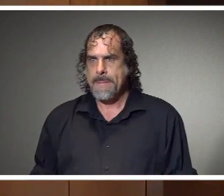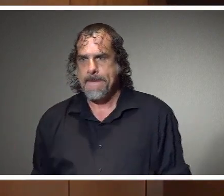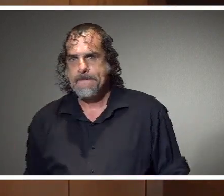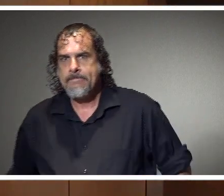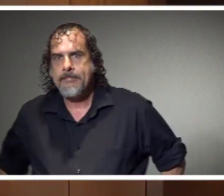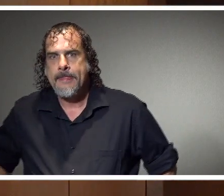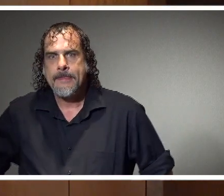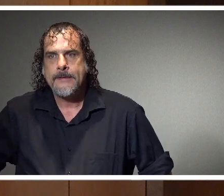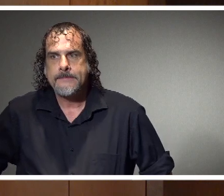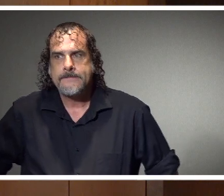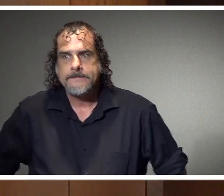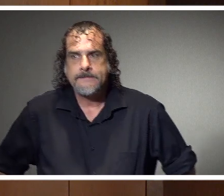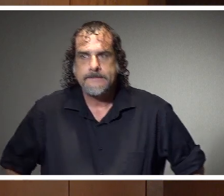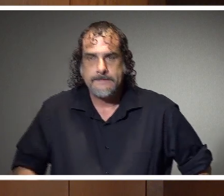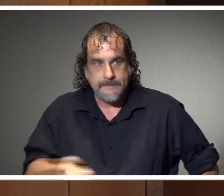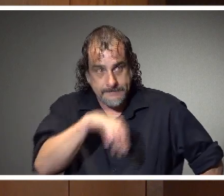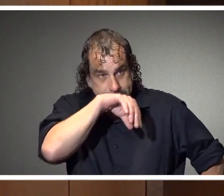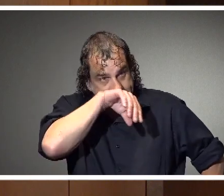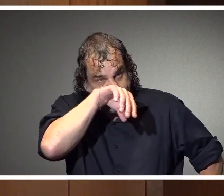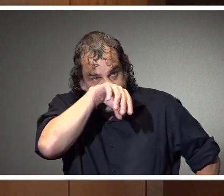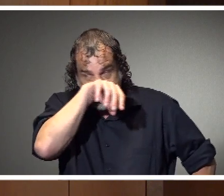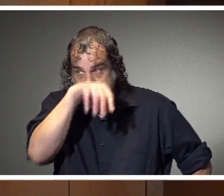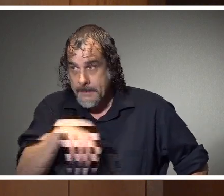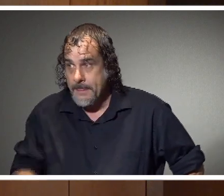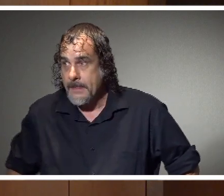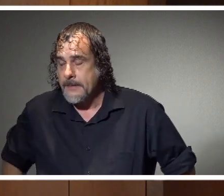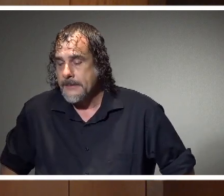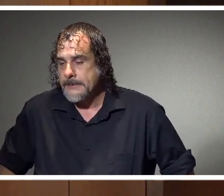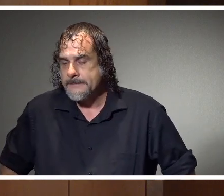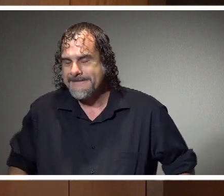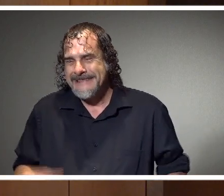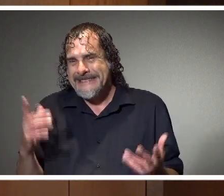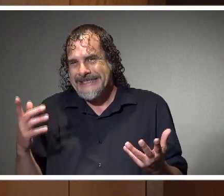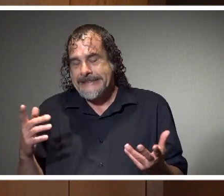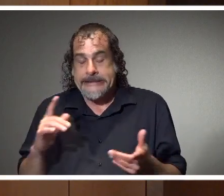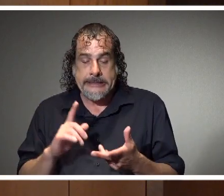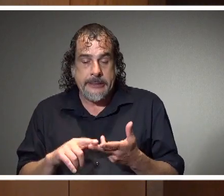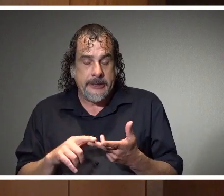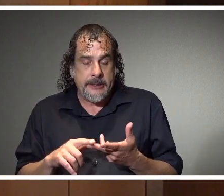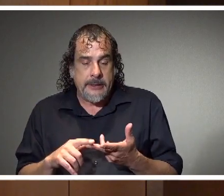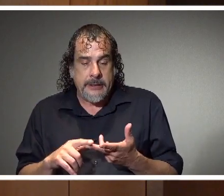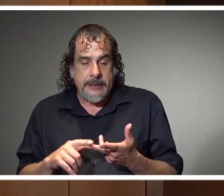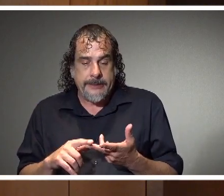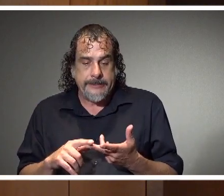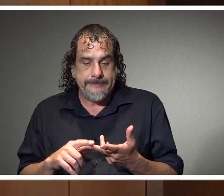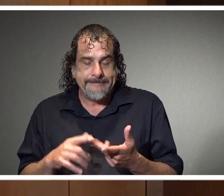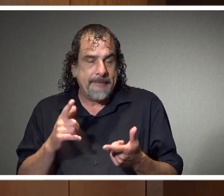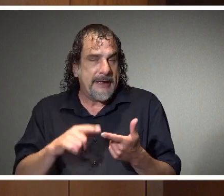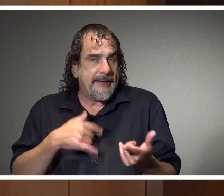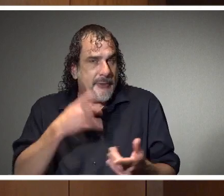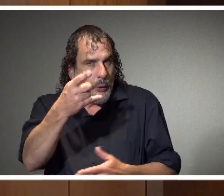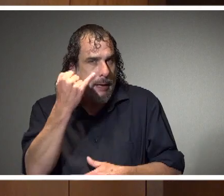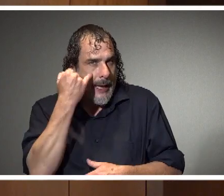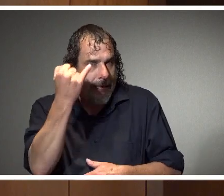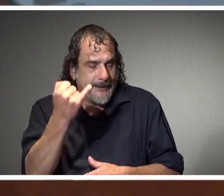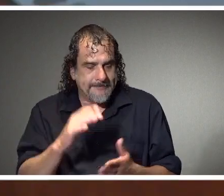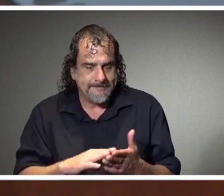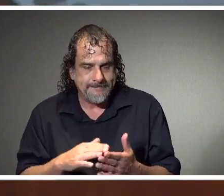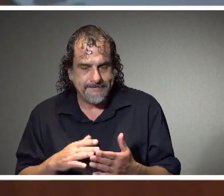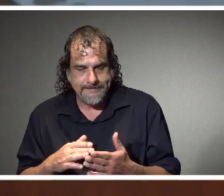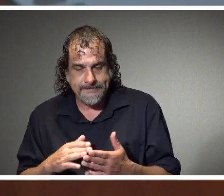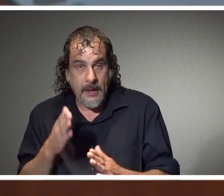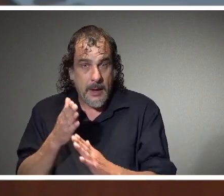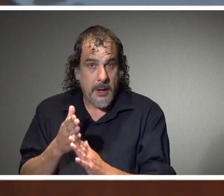Thanks. Let me provide a little context here. So prior to the